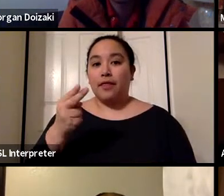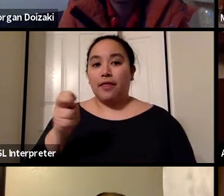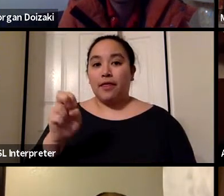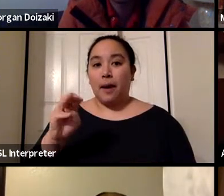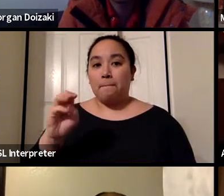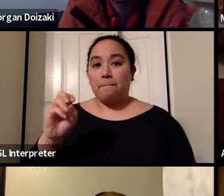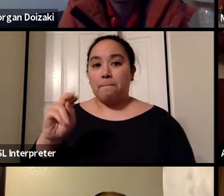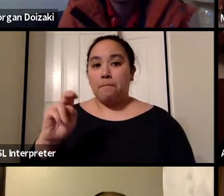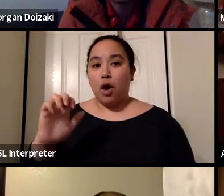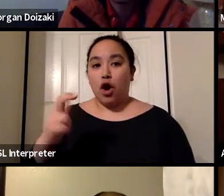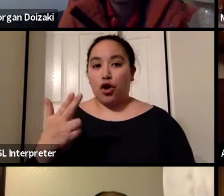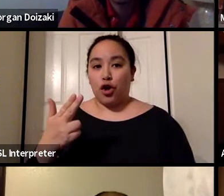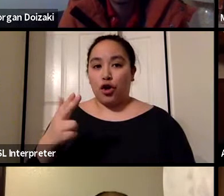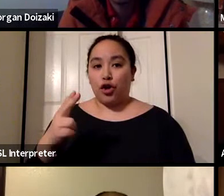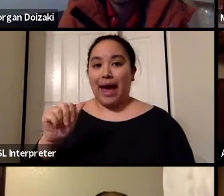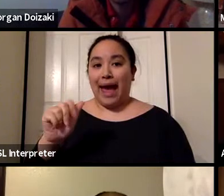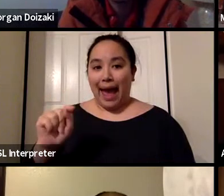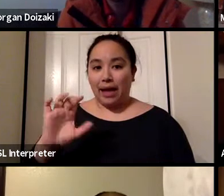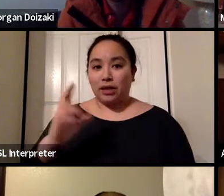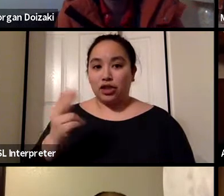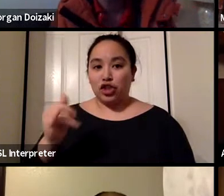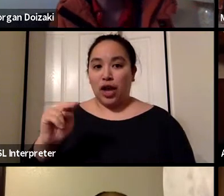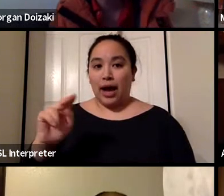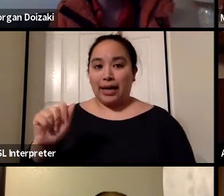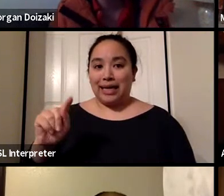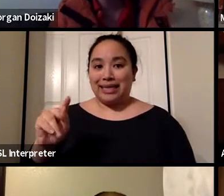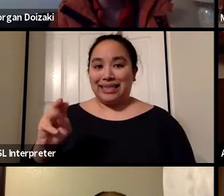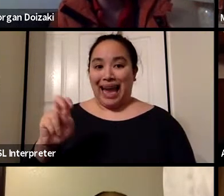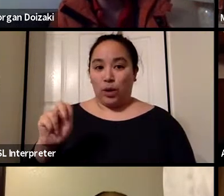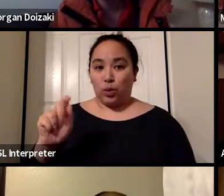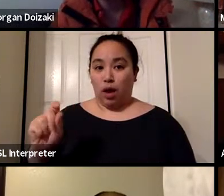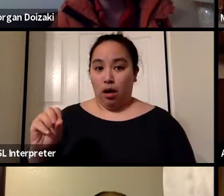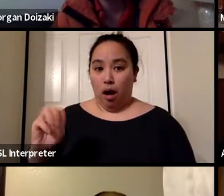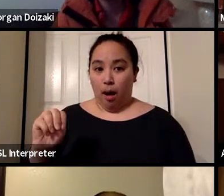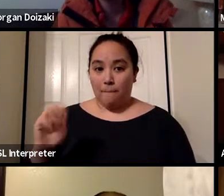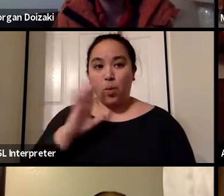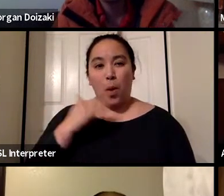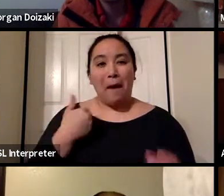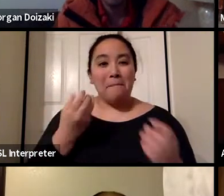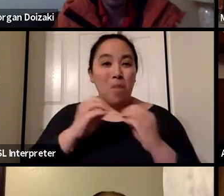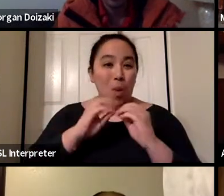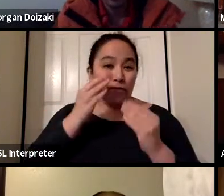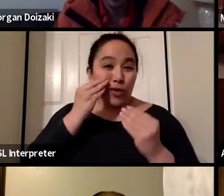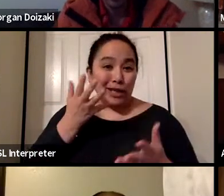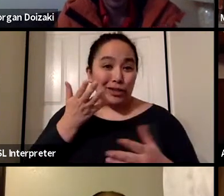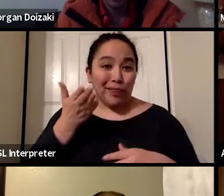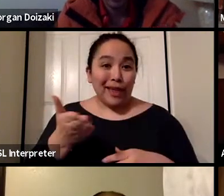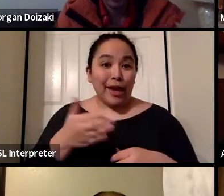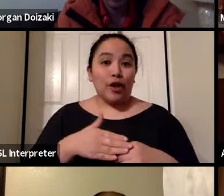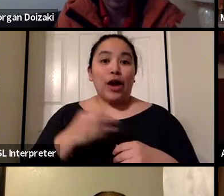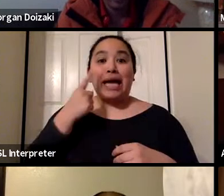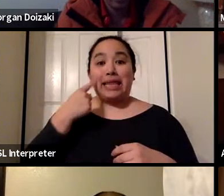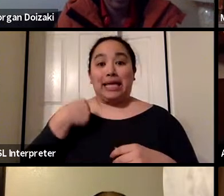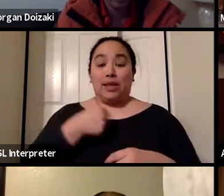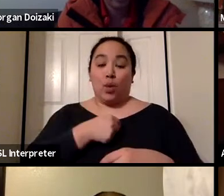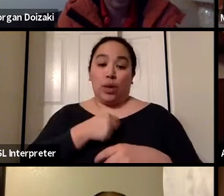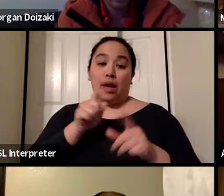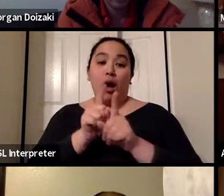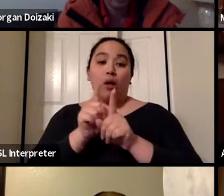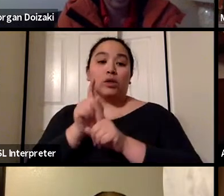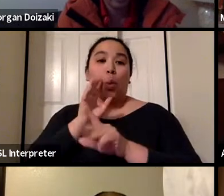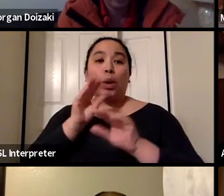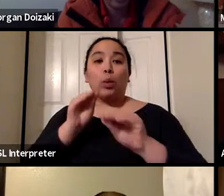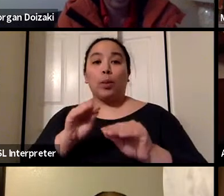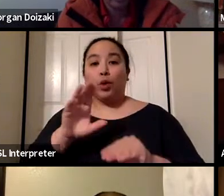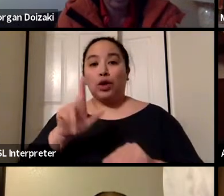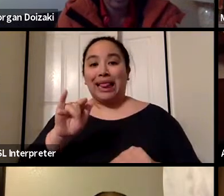Chinatown.com. We'll have advertisements there on lease up information. I believe we're trying to get a link there to